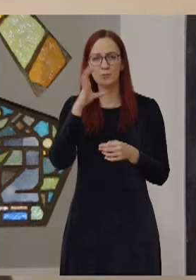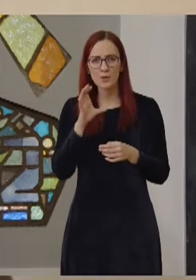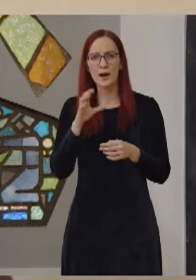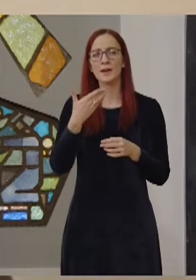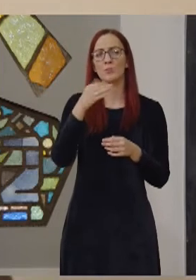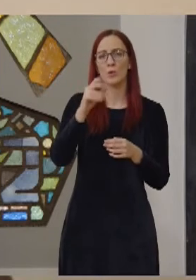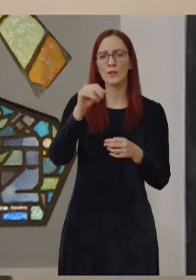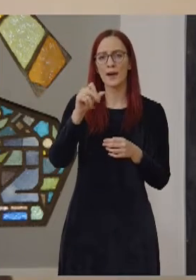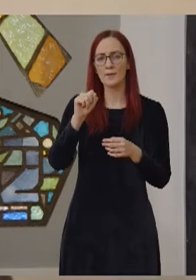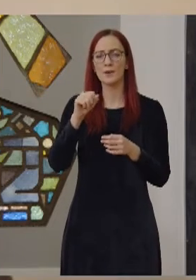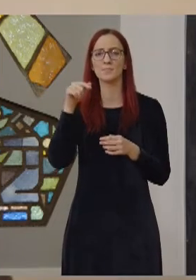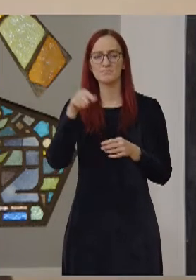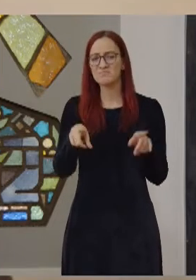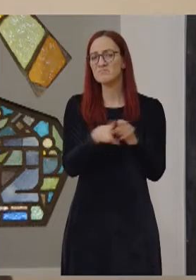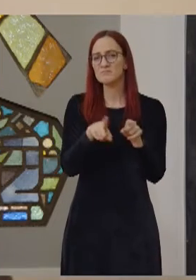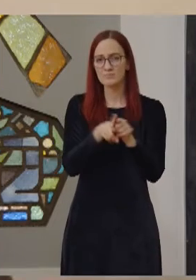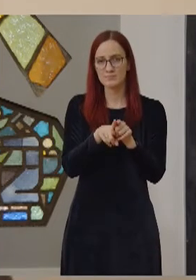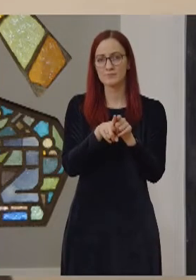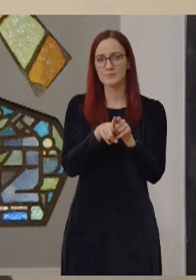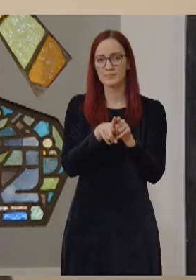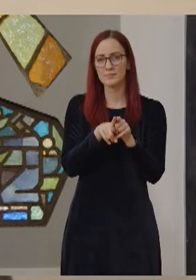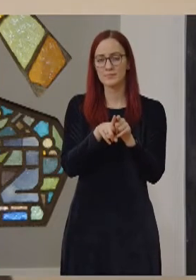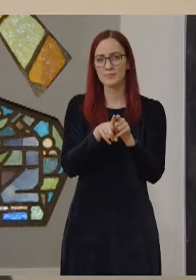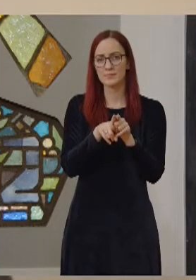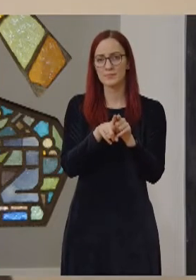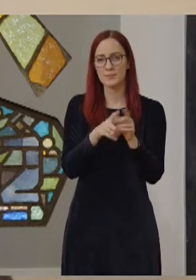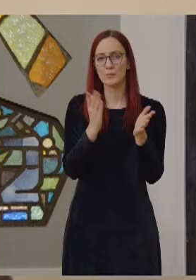Professor Žalimas mentioned that